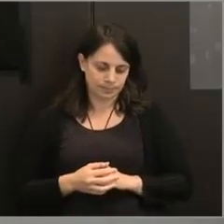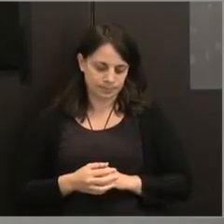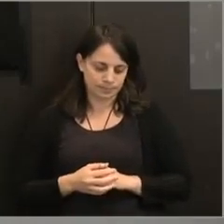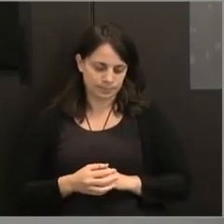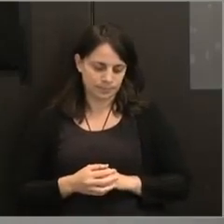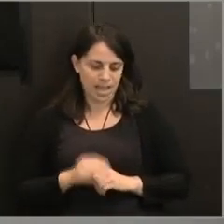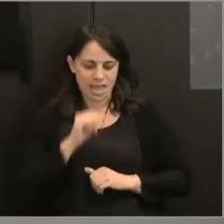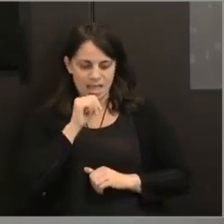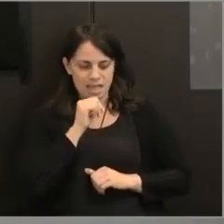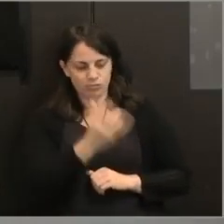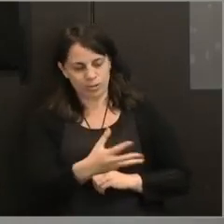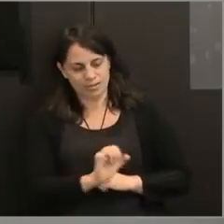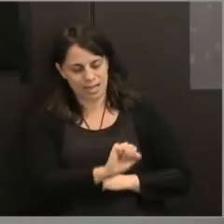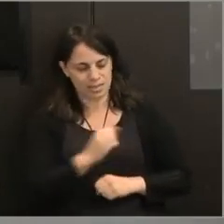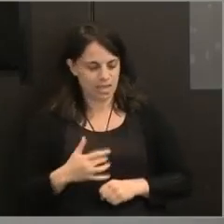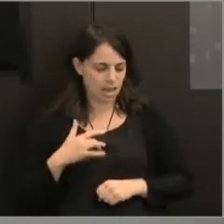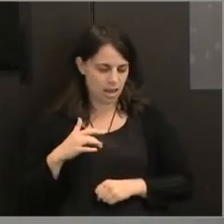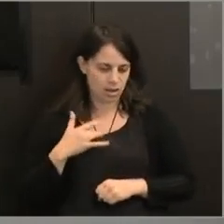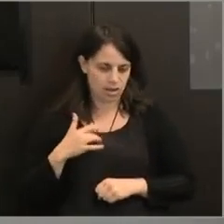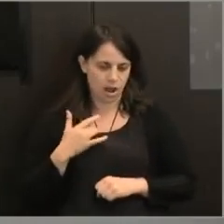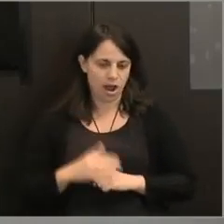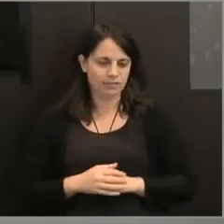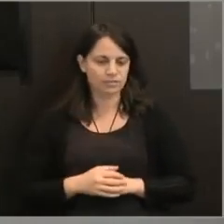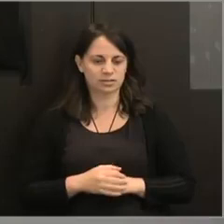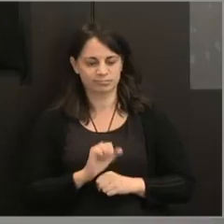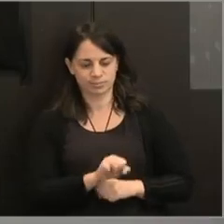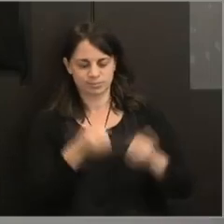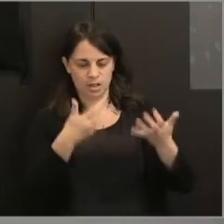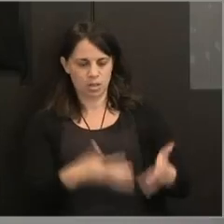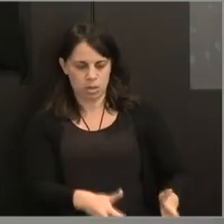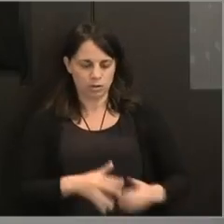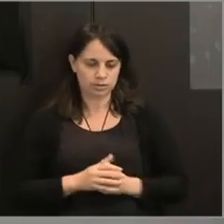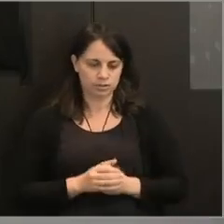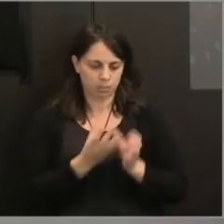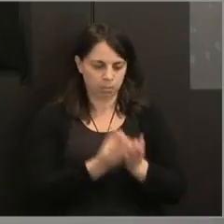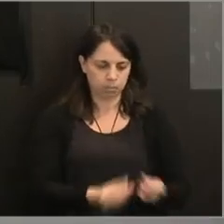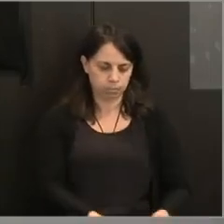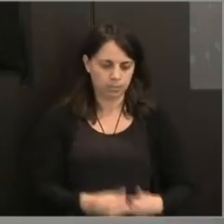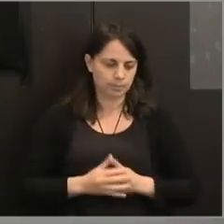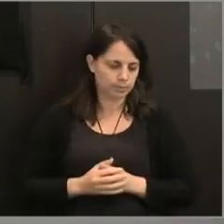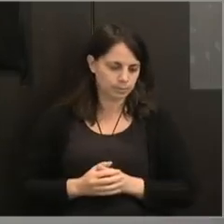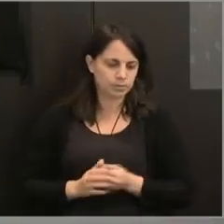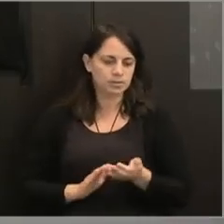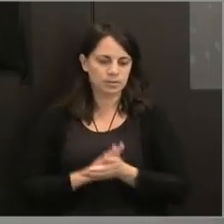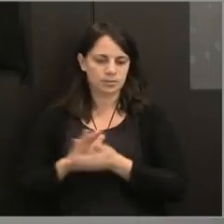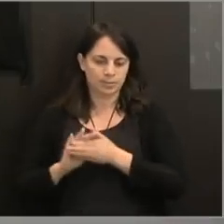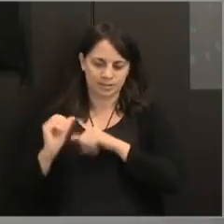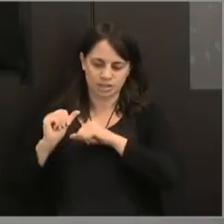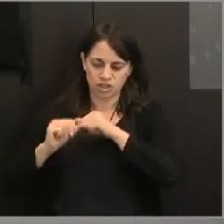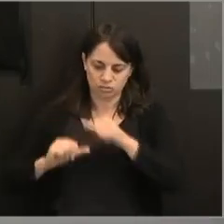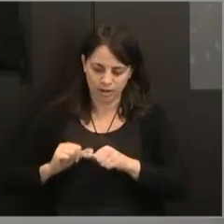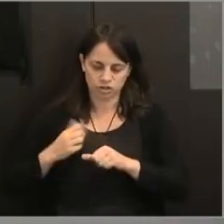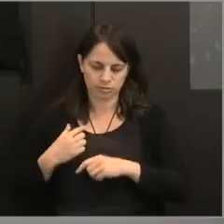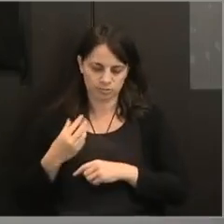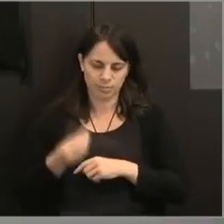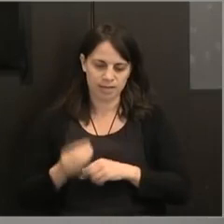Taking people's lives and the simple tragedy of loss induces a collective intergenerational grief